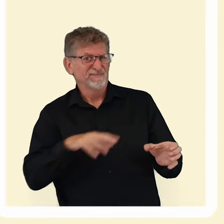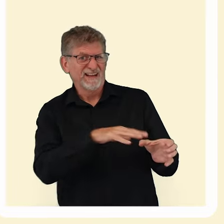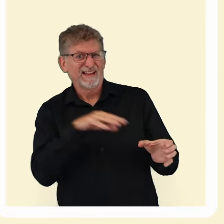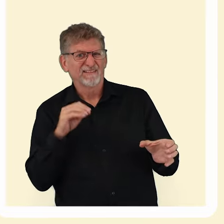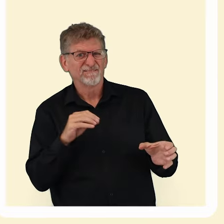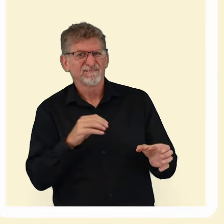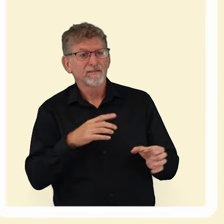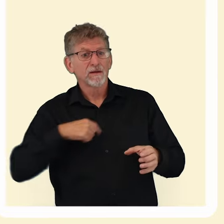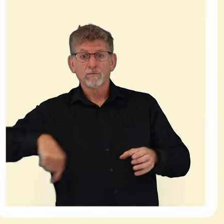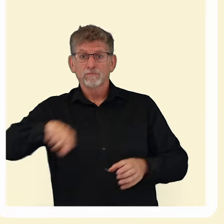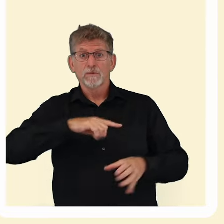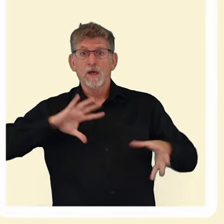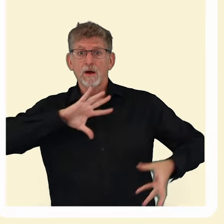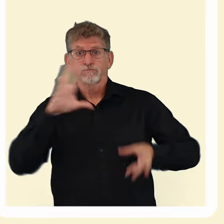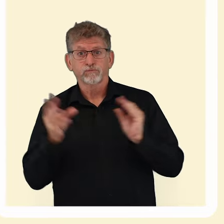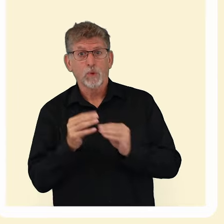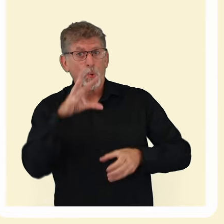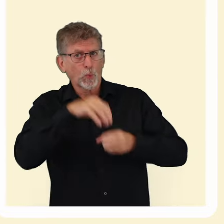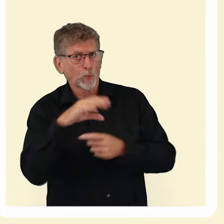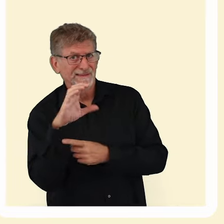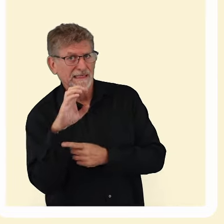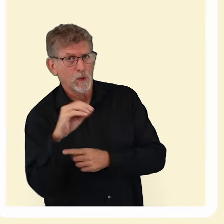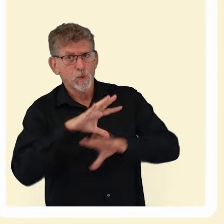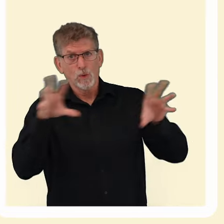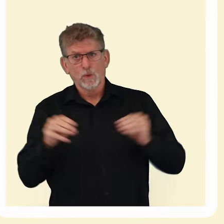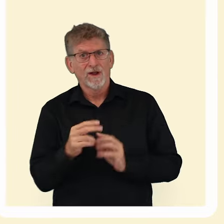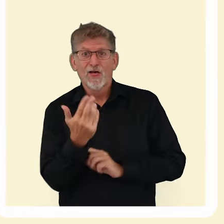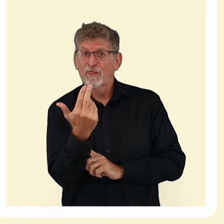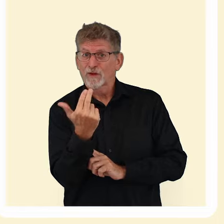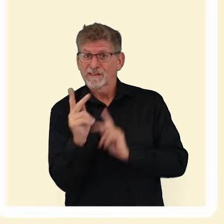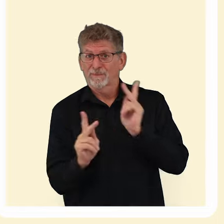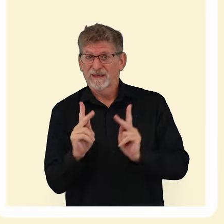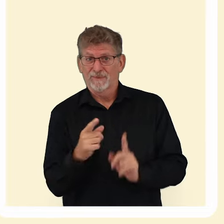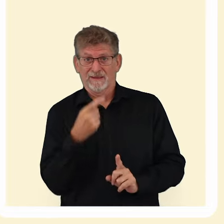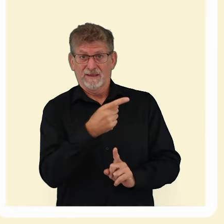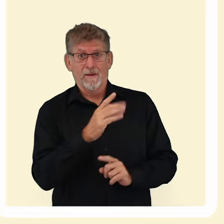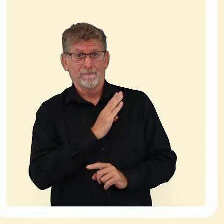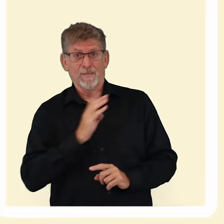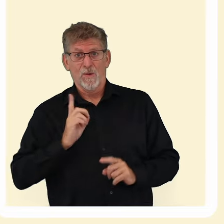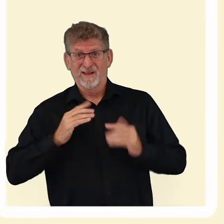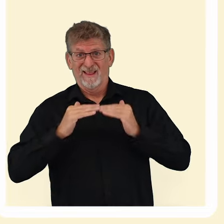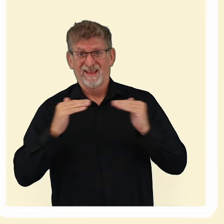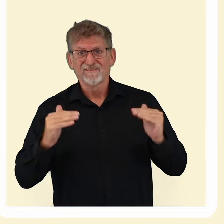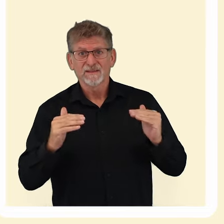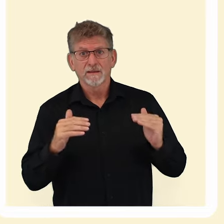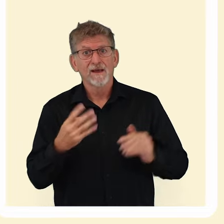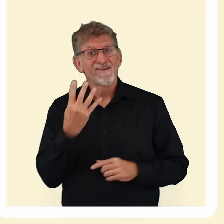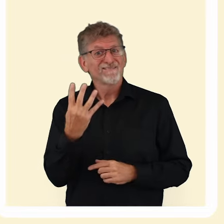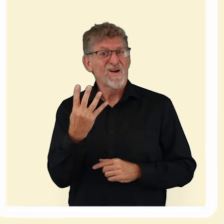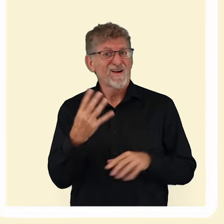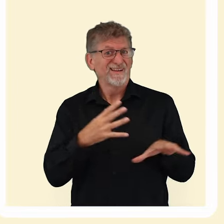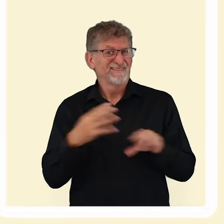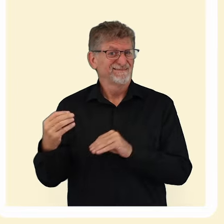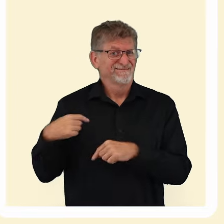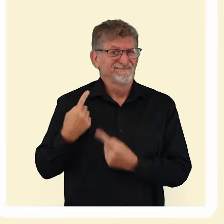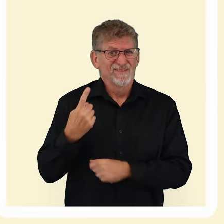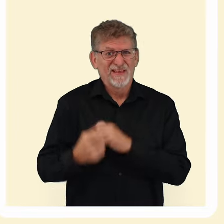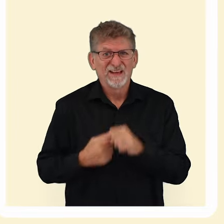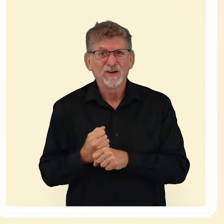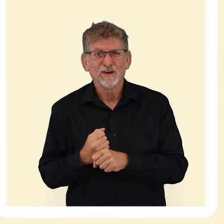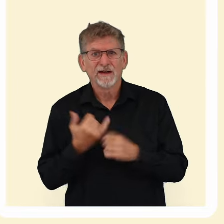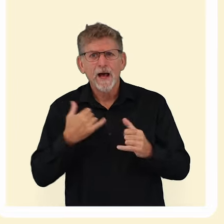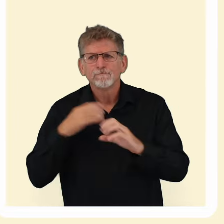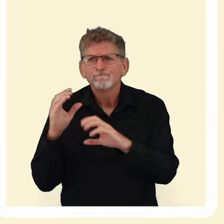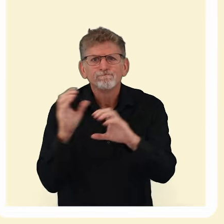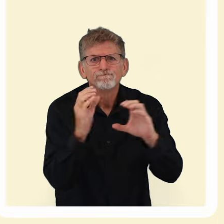left. We're in all, counting the CEO, we're 13 people at the board level. Four had left for more than a year. So we